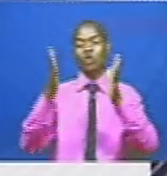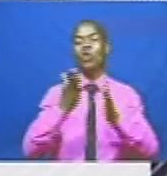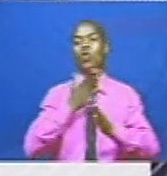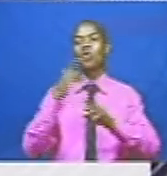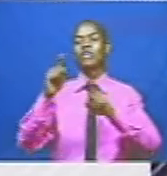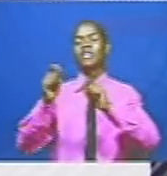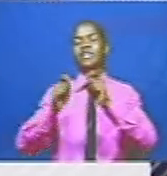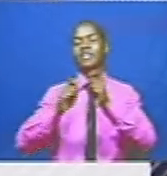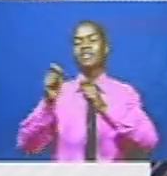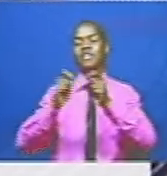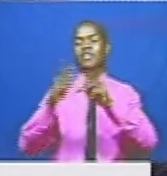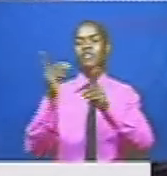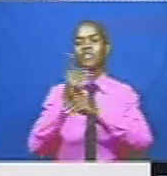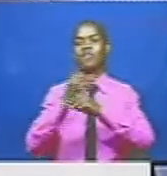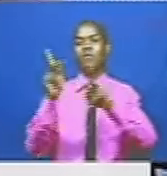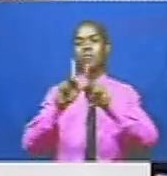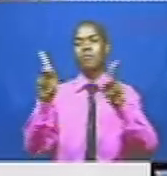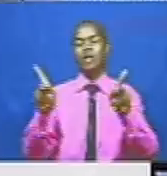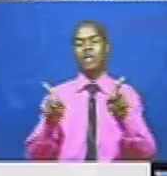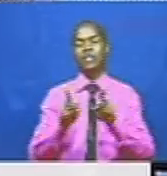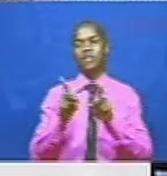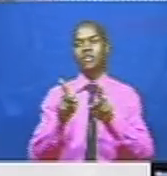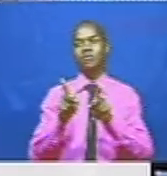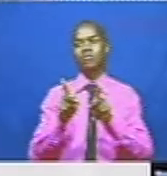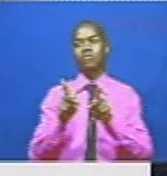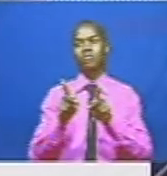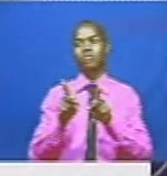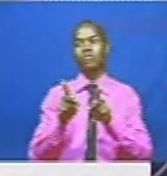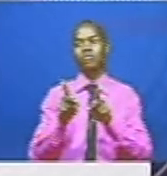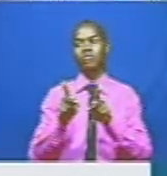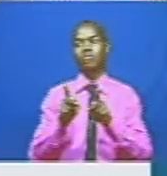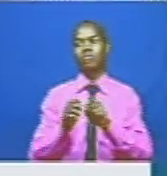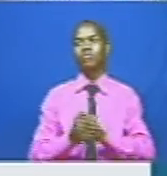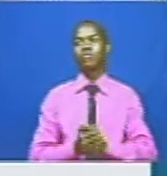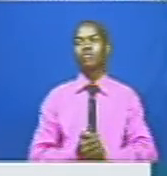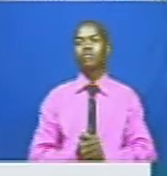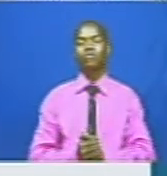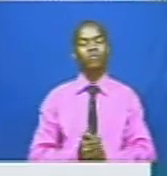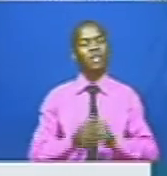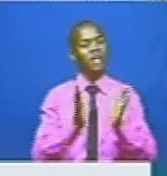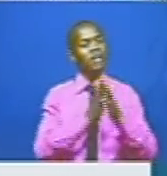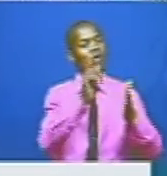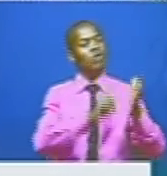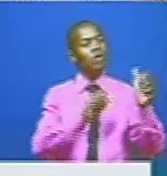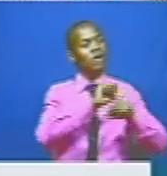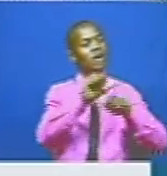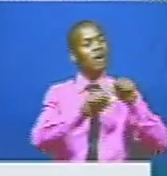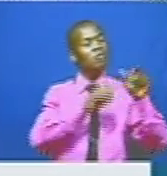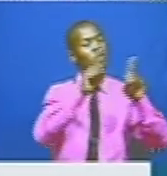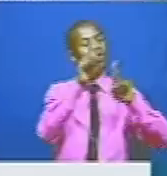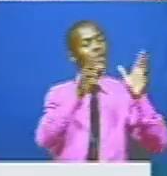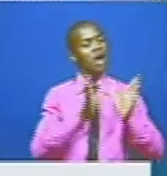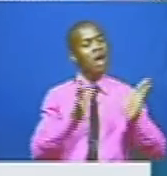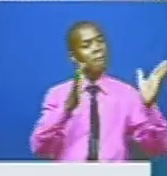possible. For example, in Lodwar, you see Masai Mara, we're also putting up more airstrips. Yeah. And what about tour companies? There